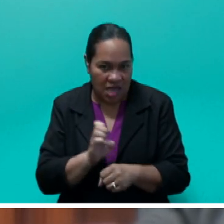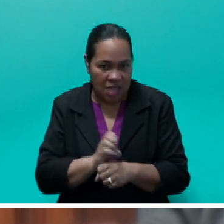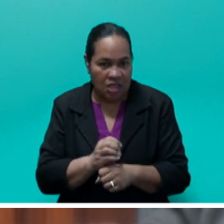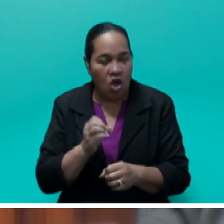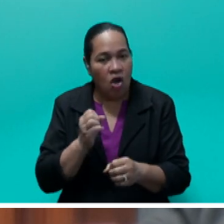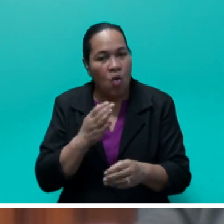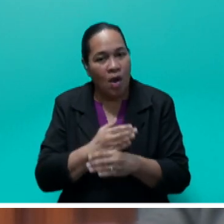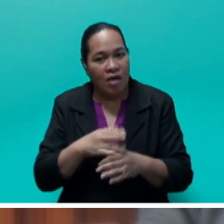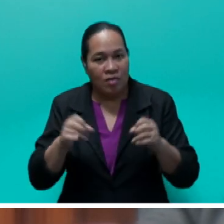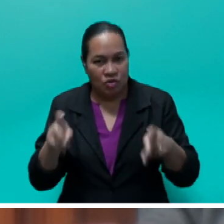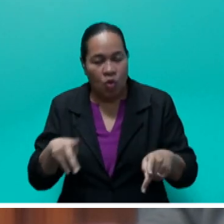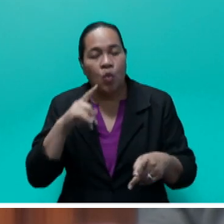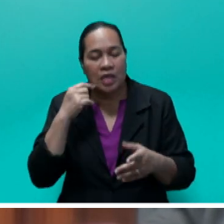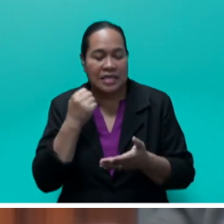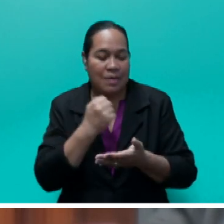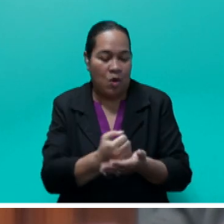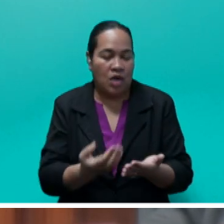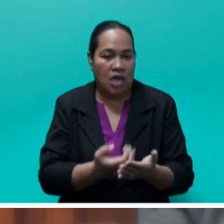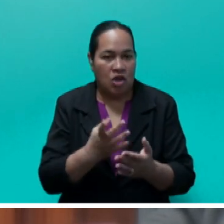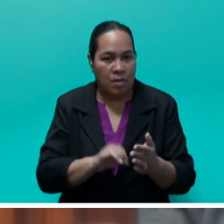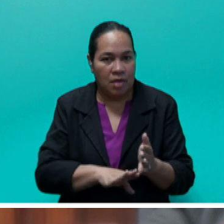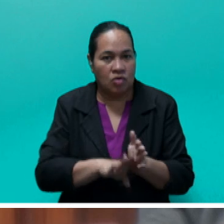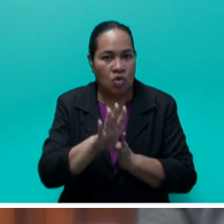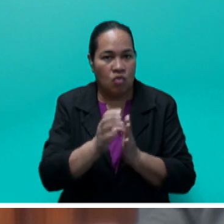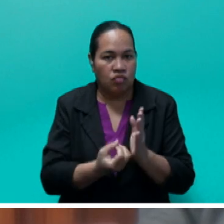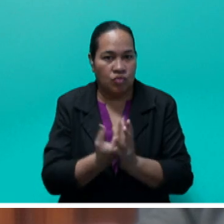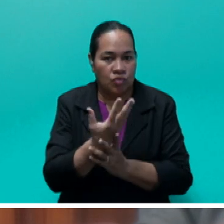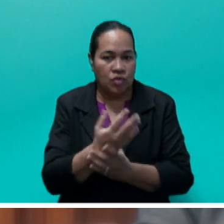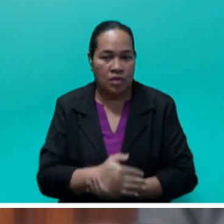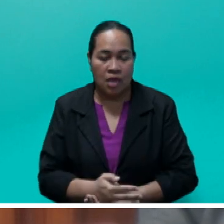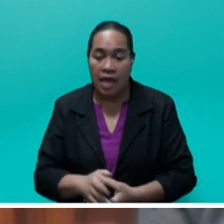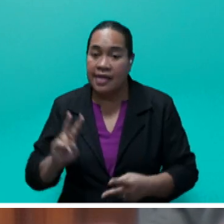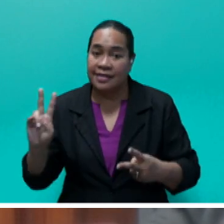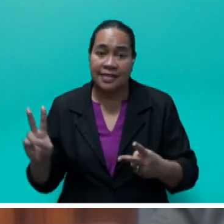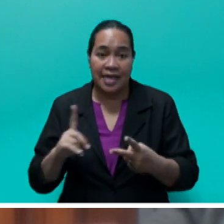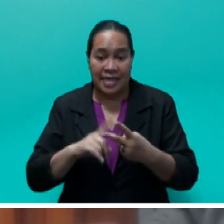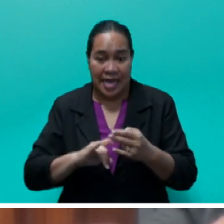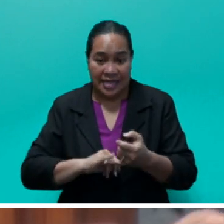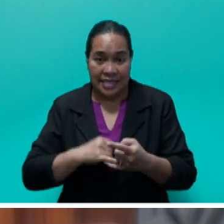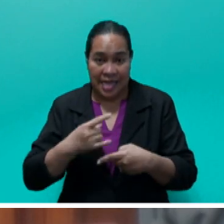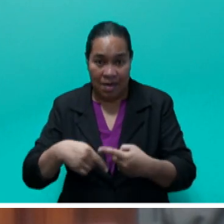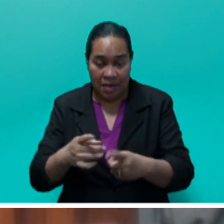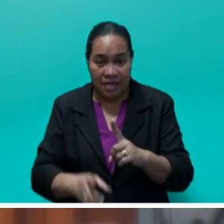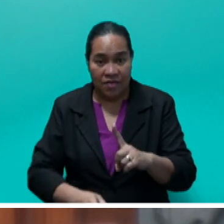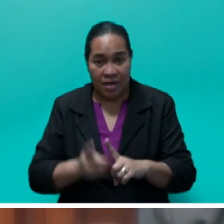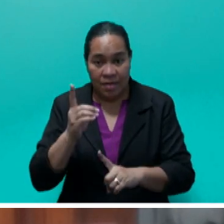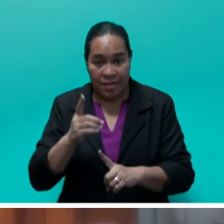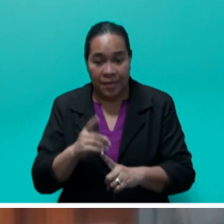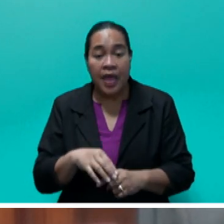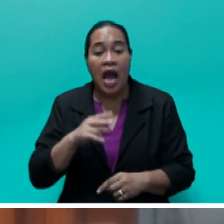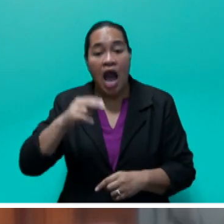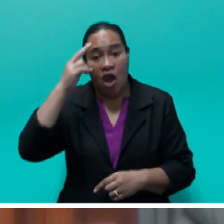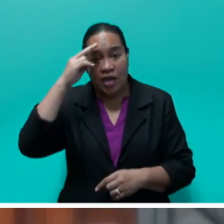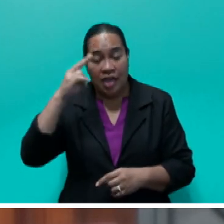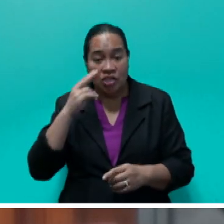national economic growth. Secondly, sustainable development. The project aligns with our national goal